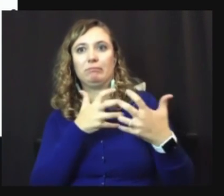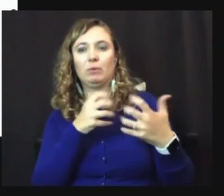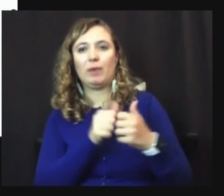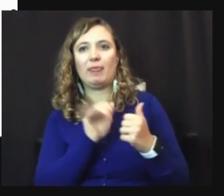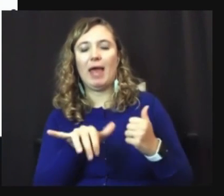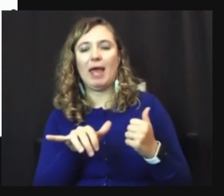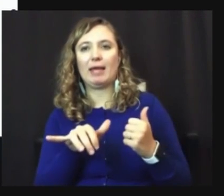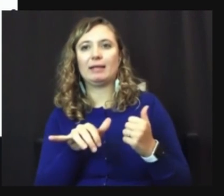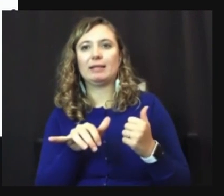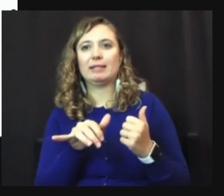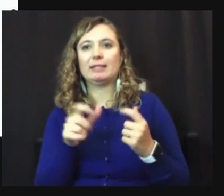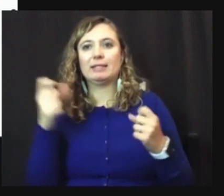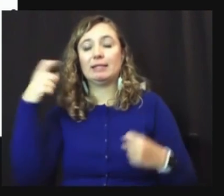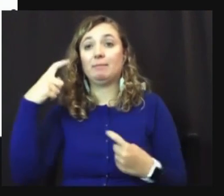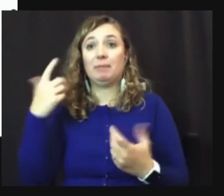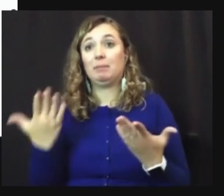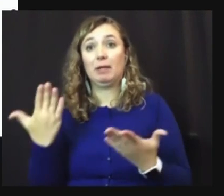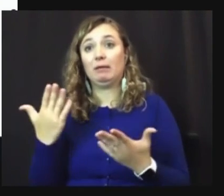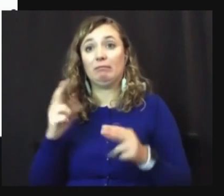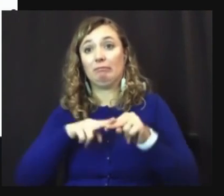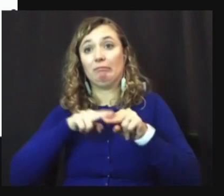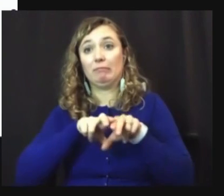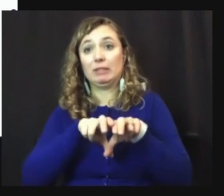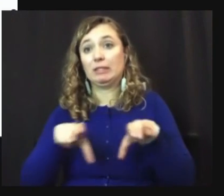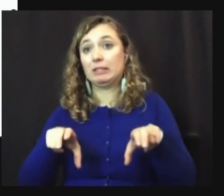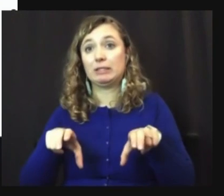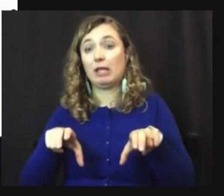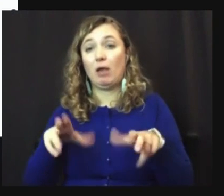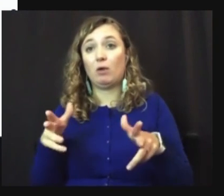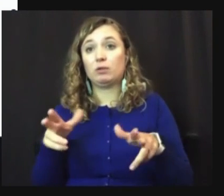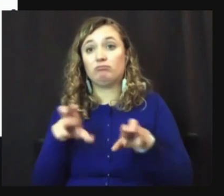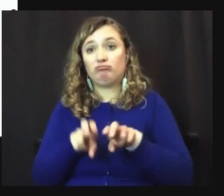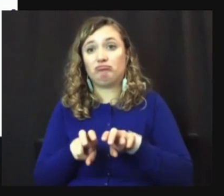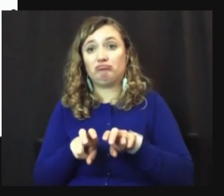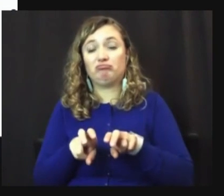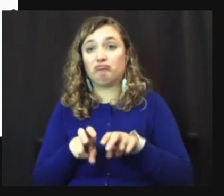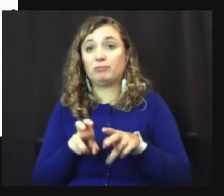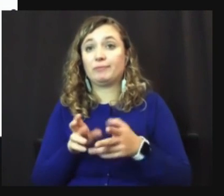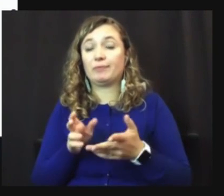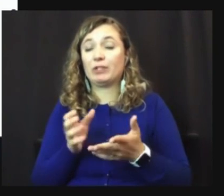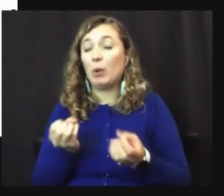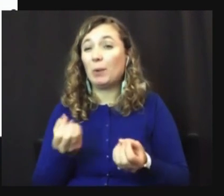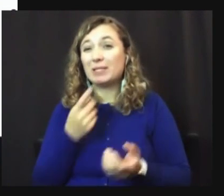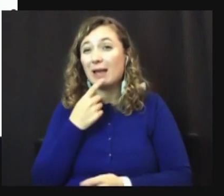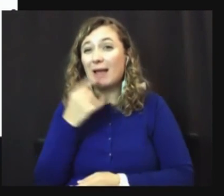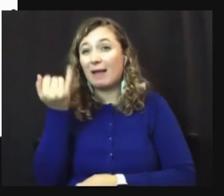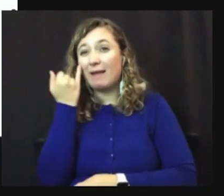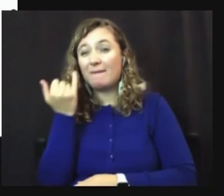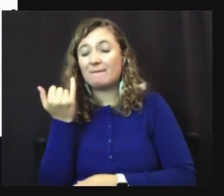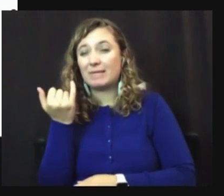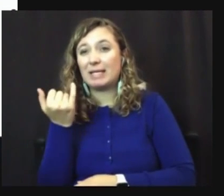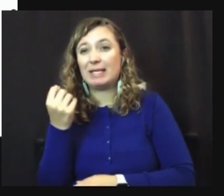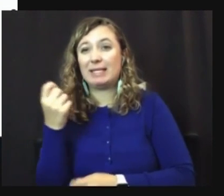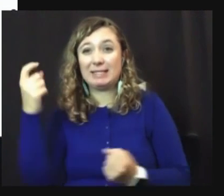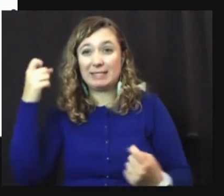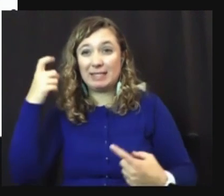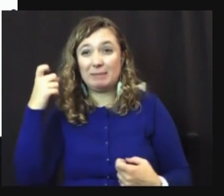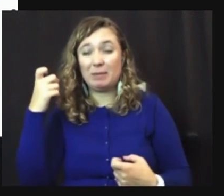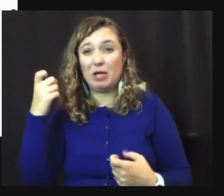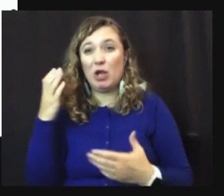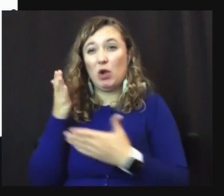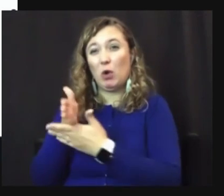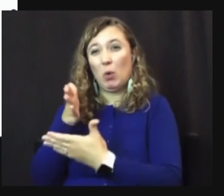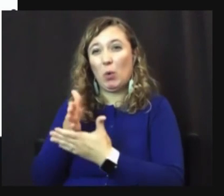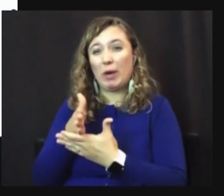that person. So I would say like, if a stem is like annoying a person, like